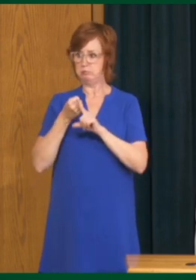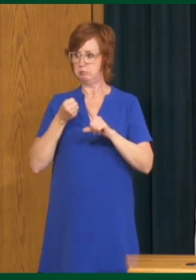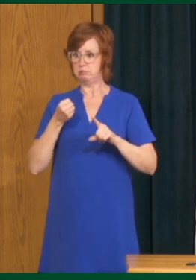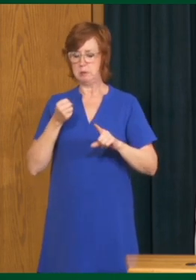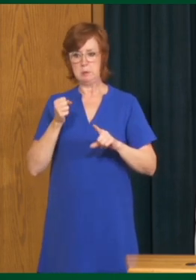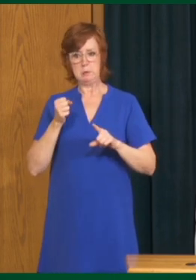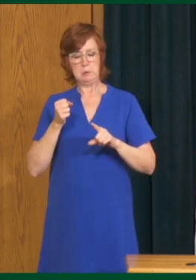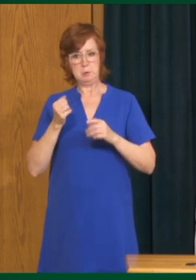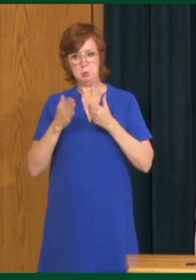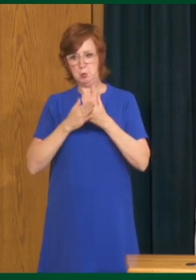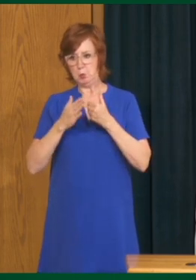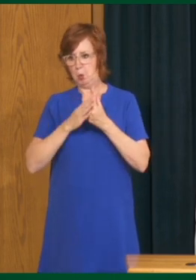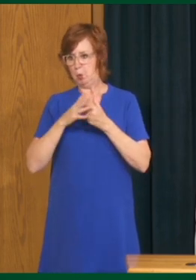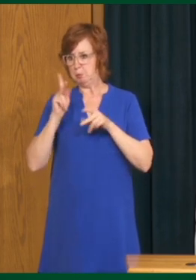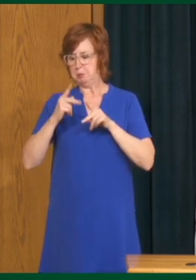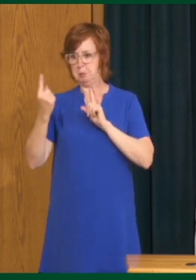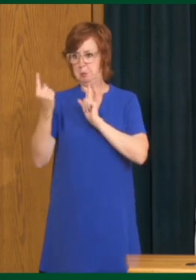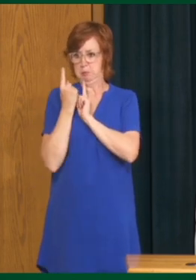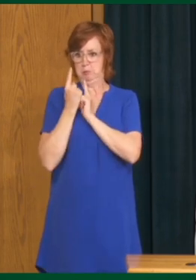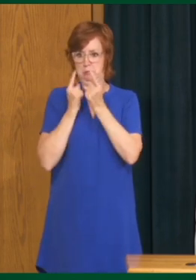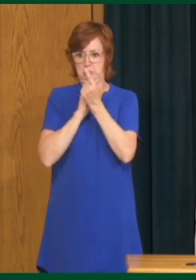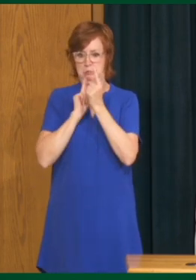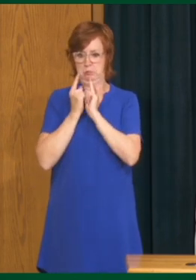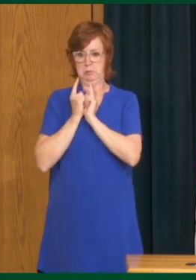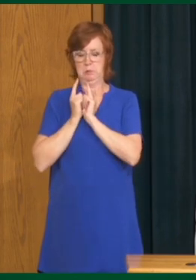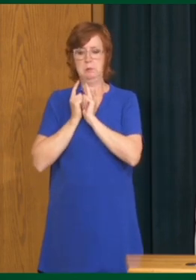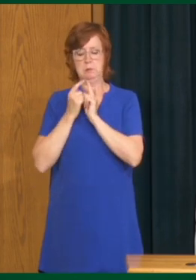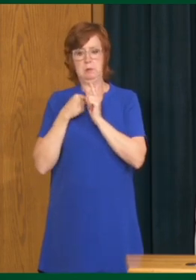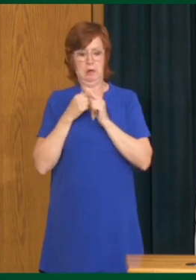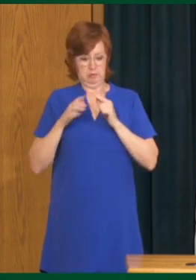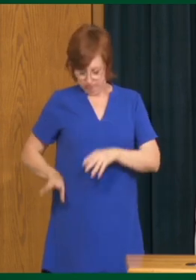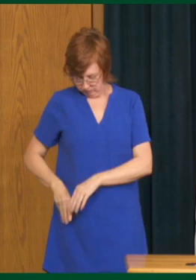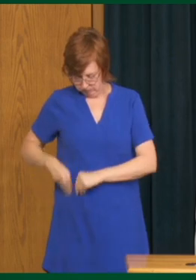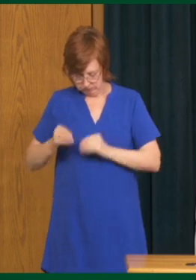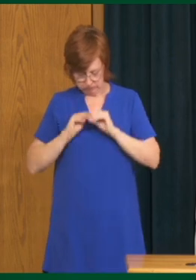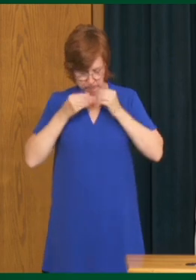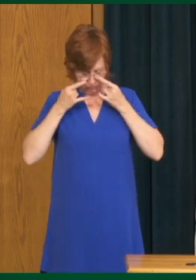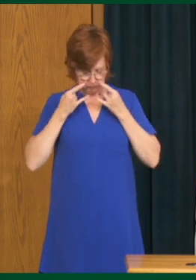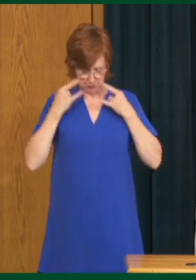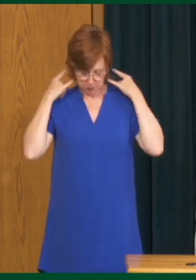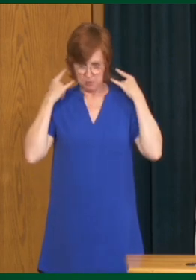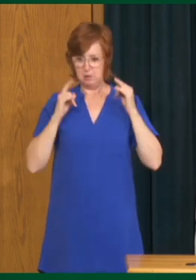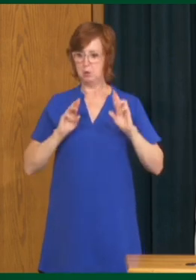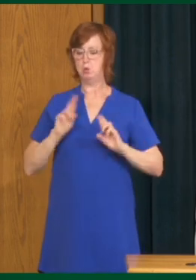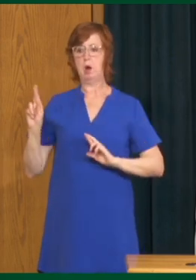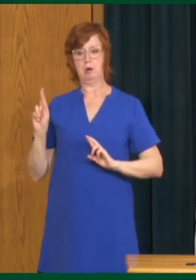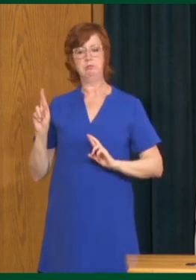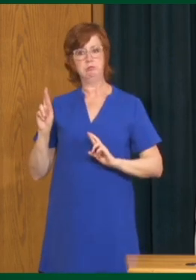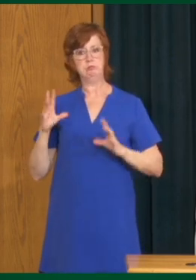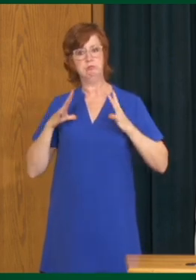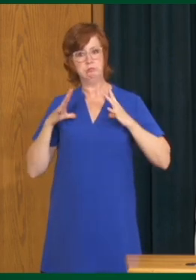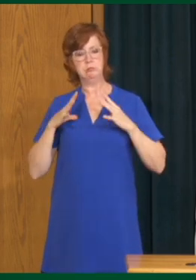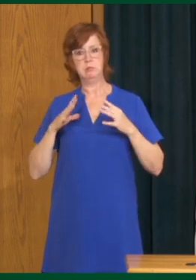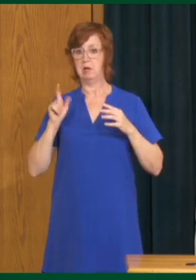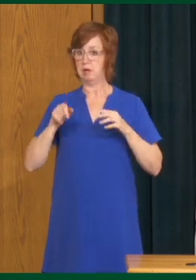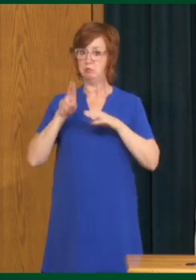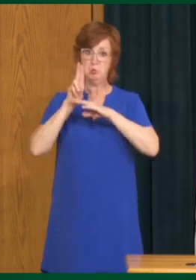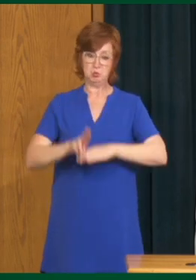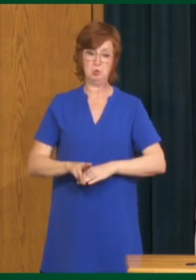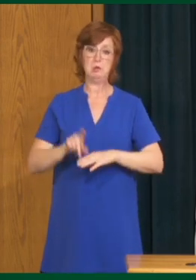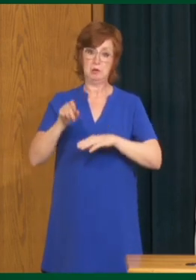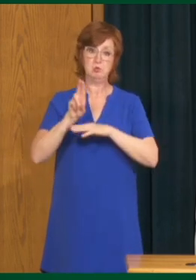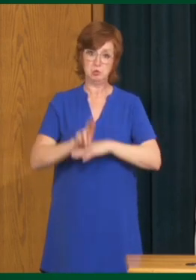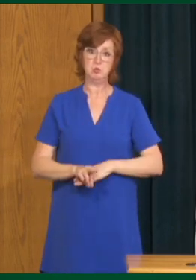reusable mask that we can wash if we've used it throughout the day. And we all need to get used to wearing that and be comfortable with that.